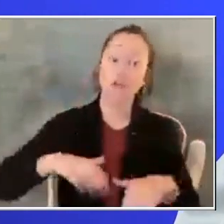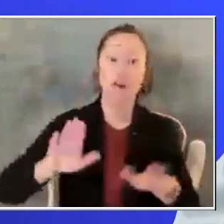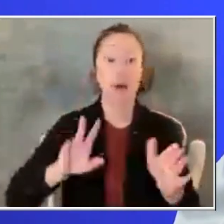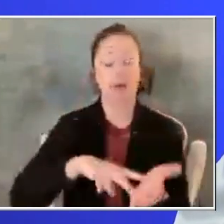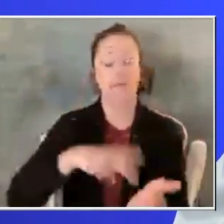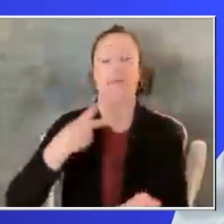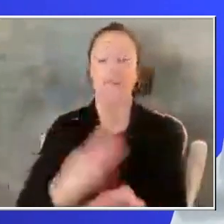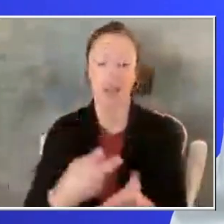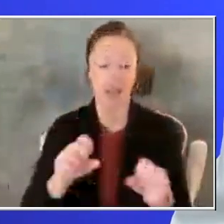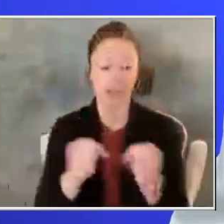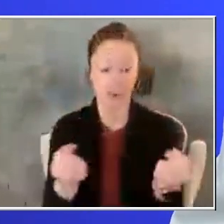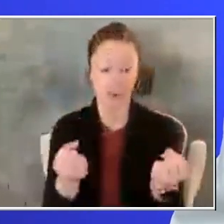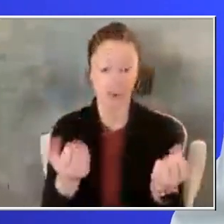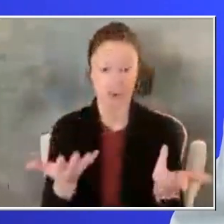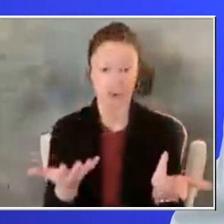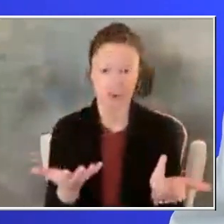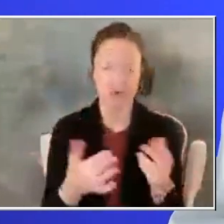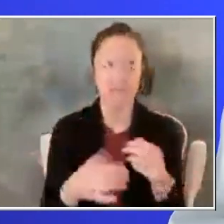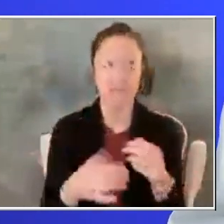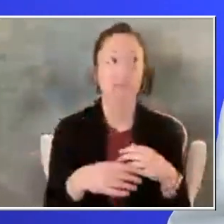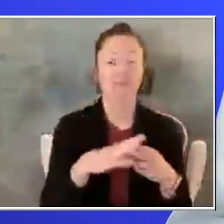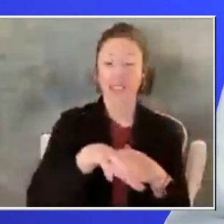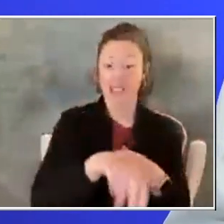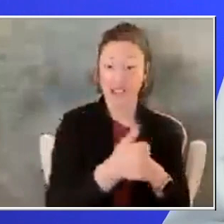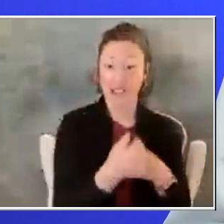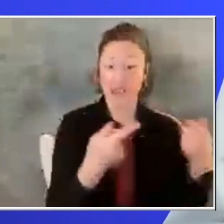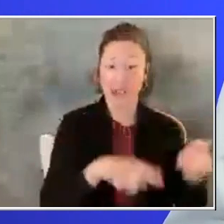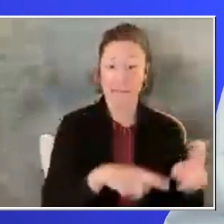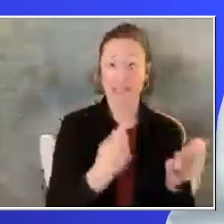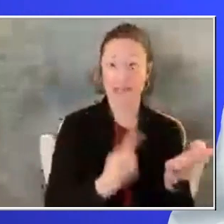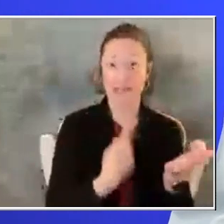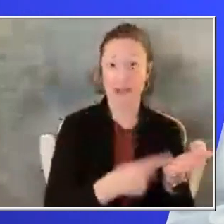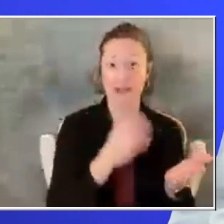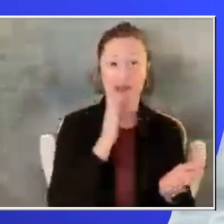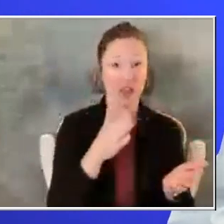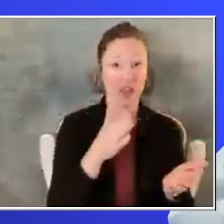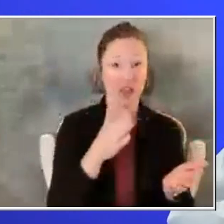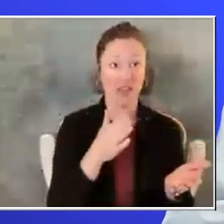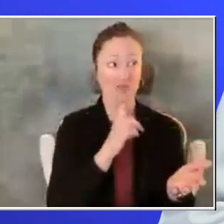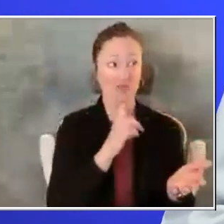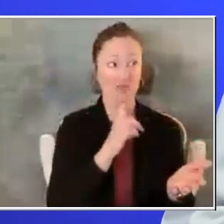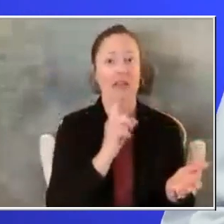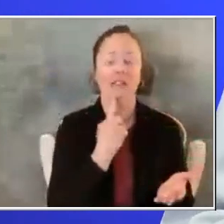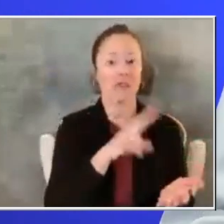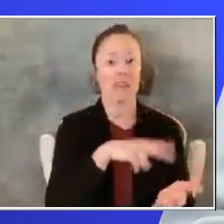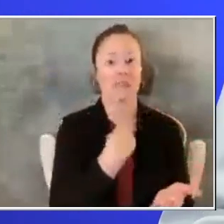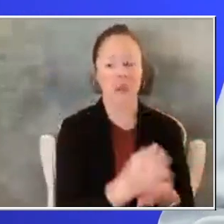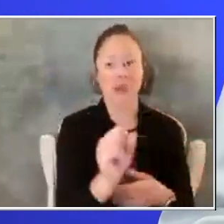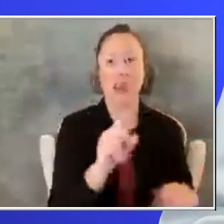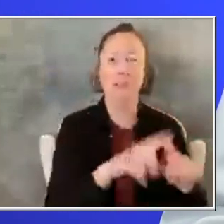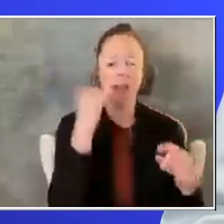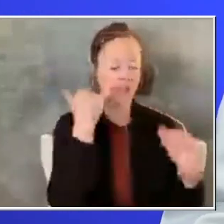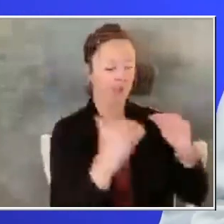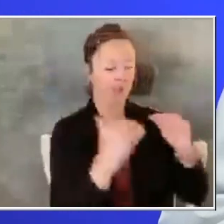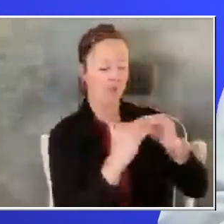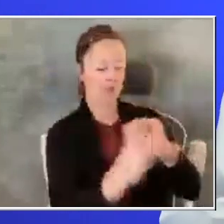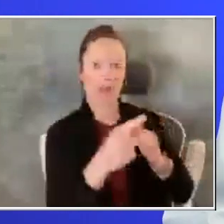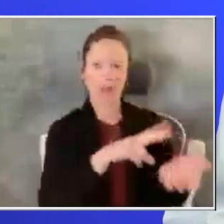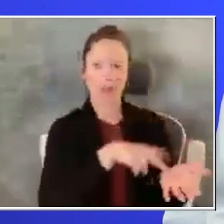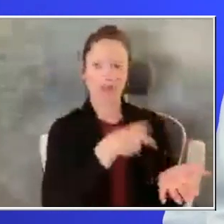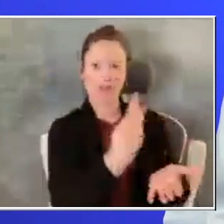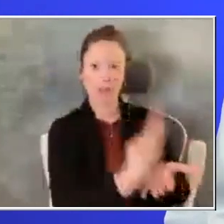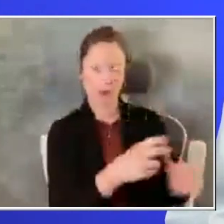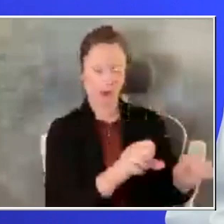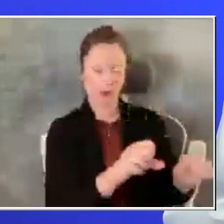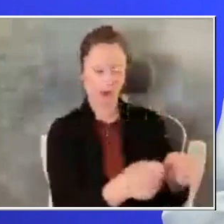opposed to if you fall down a flight of stairs, it's really common to break something, right? But if you're walking and at ground level you fall and break something,